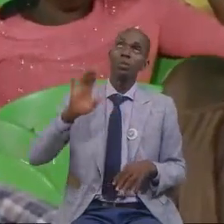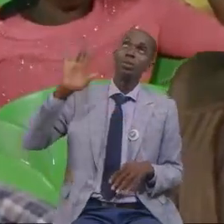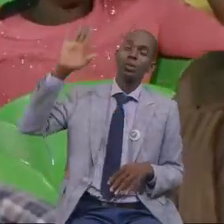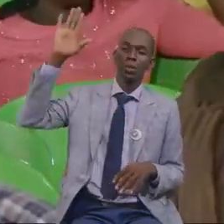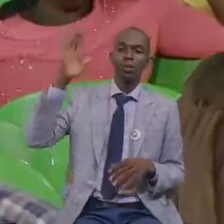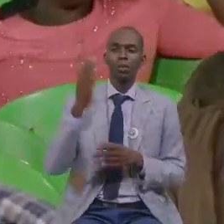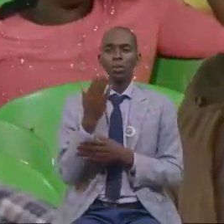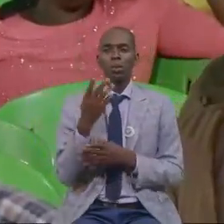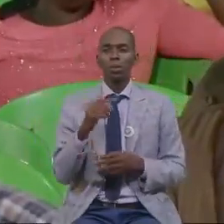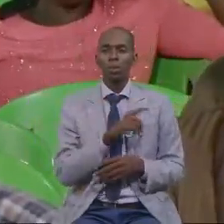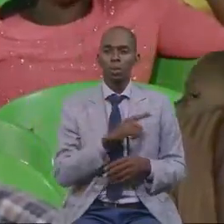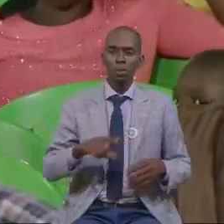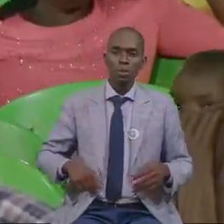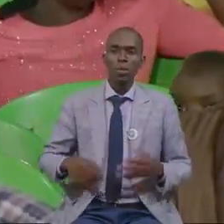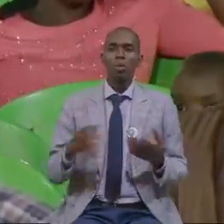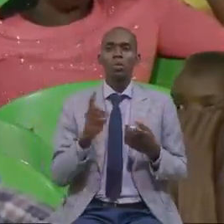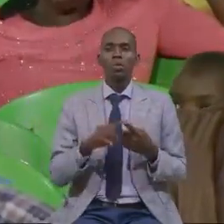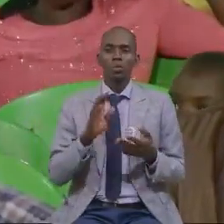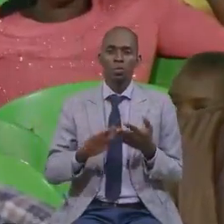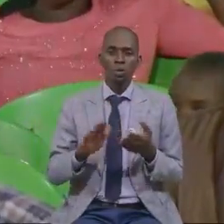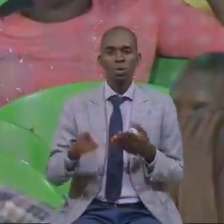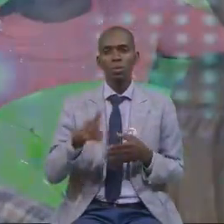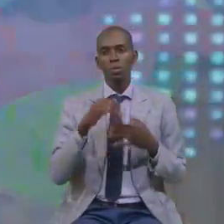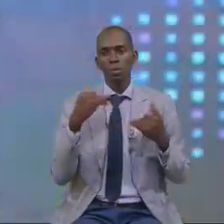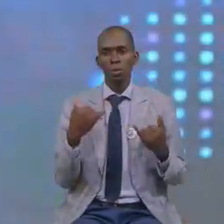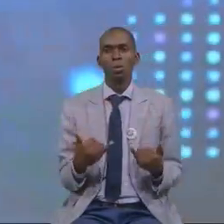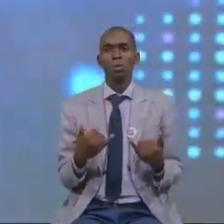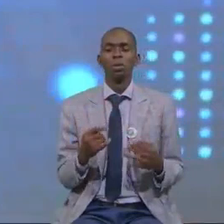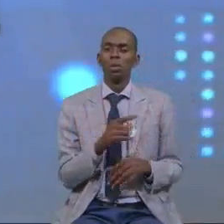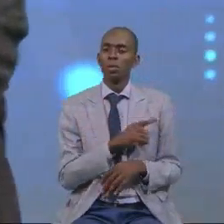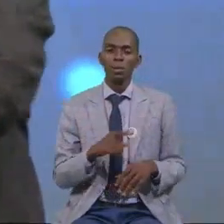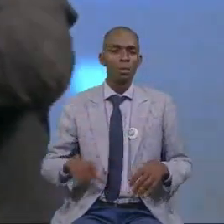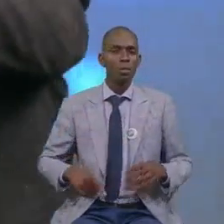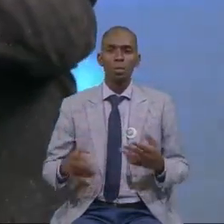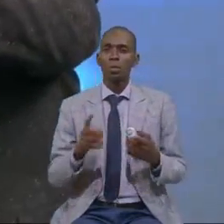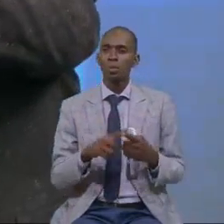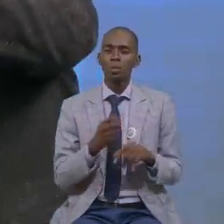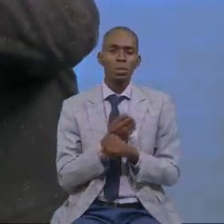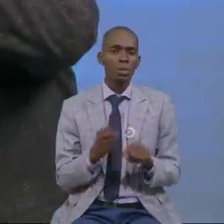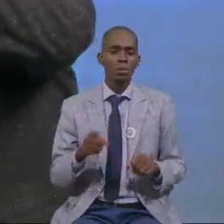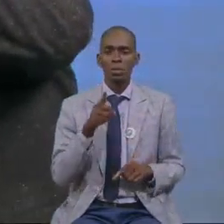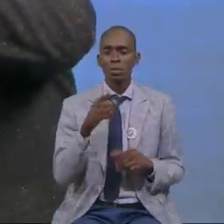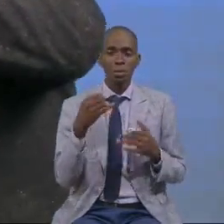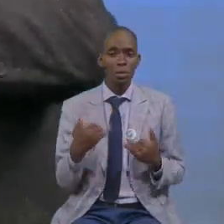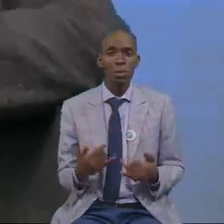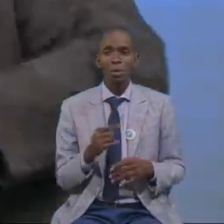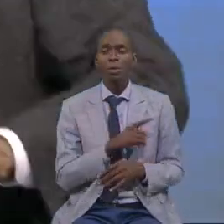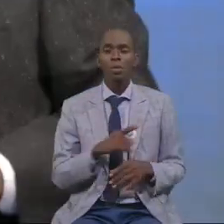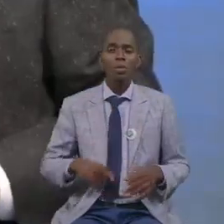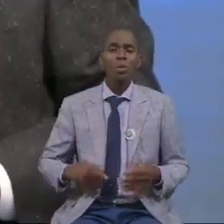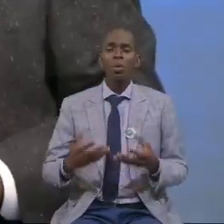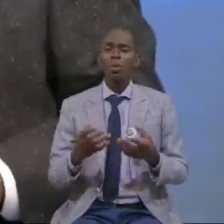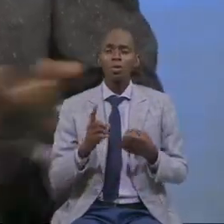The Lord wants to forgive you now. The Lord wants to save you now. The Lord wants to cleanse